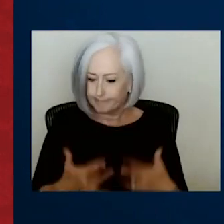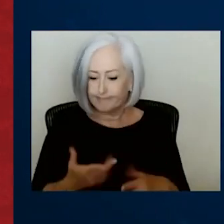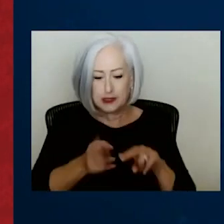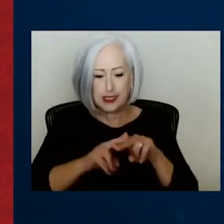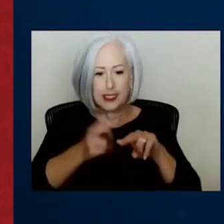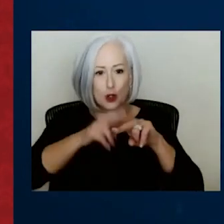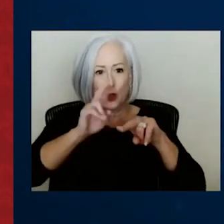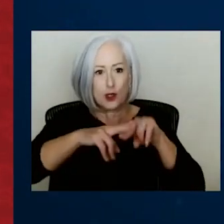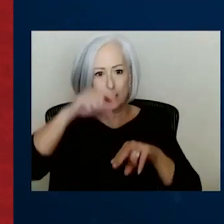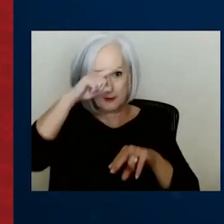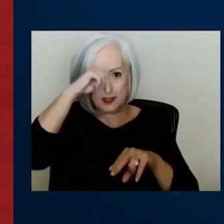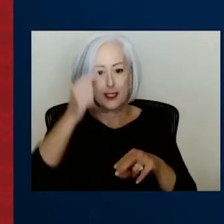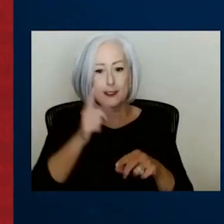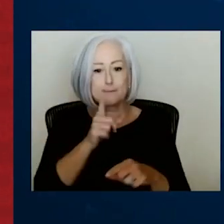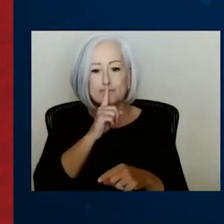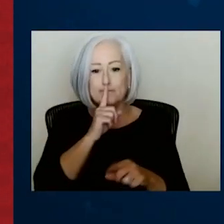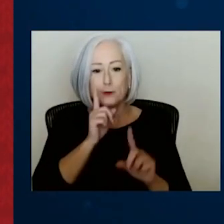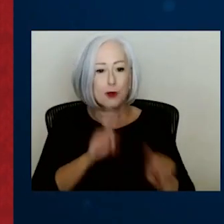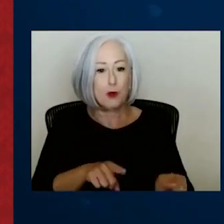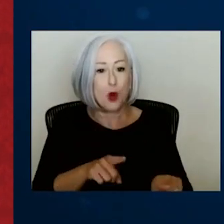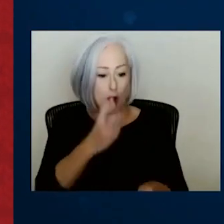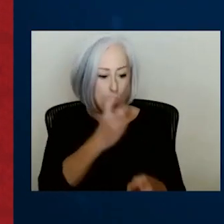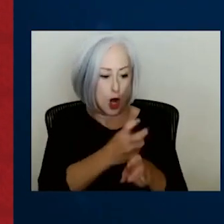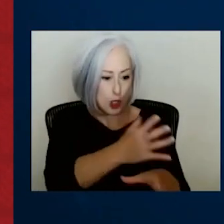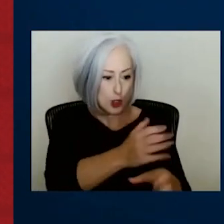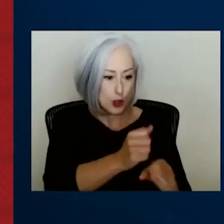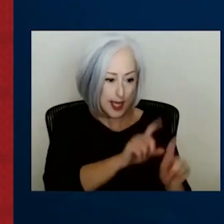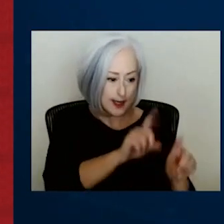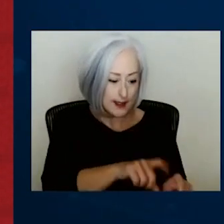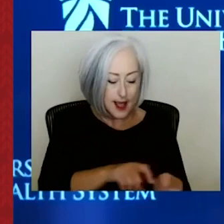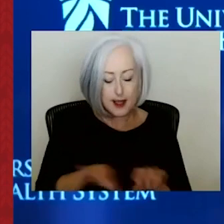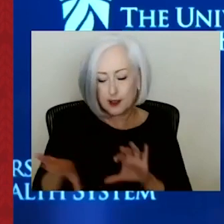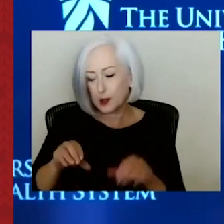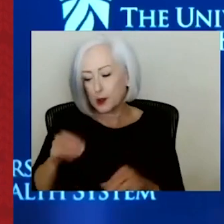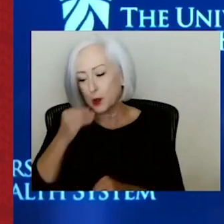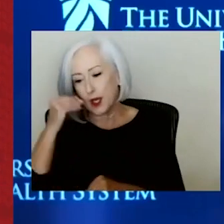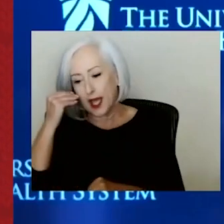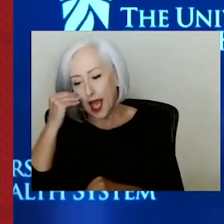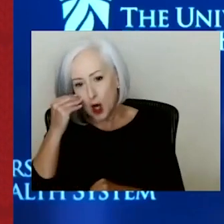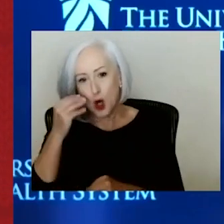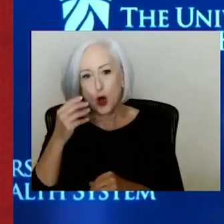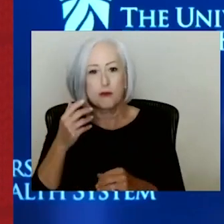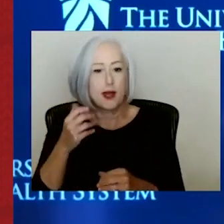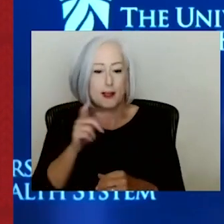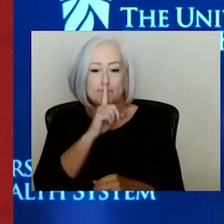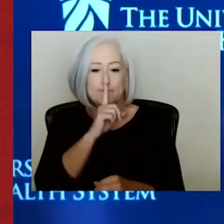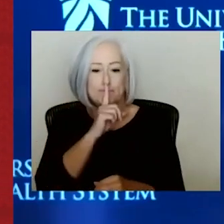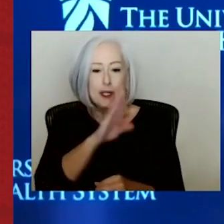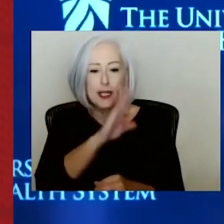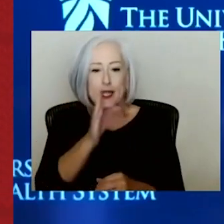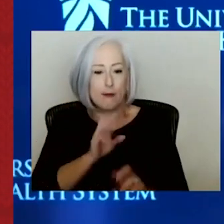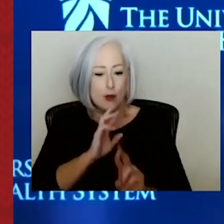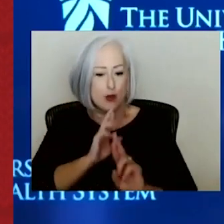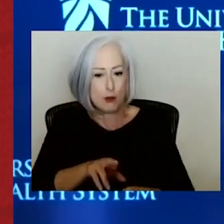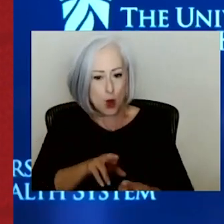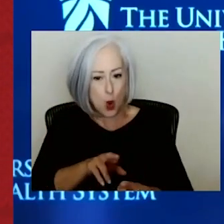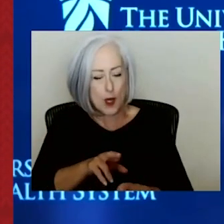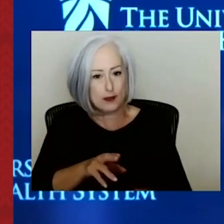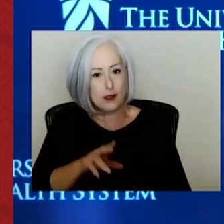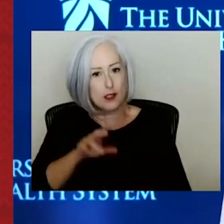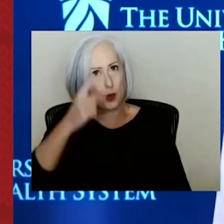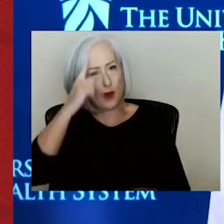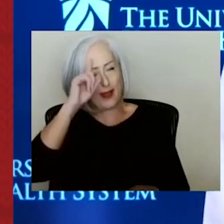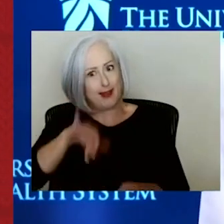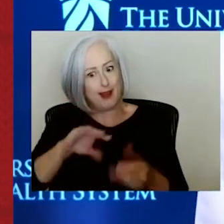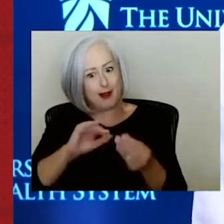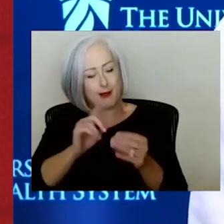harder to get a COVID test, and you're doing them at home, and those aren't ever reported. So we think that's really going up. In just hours,